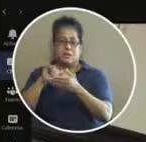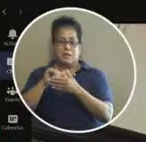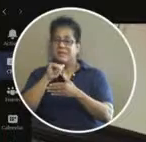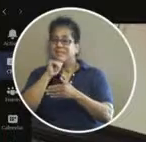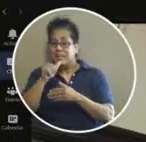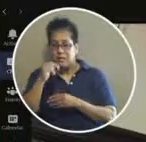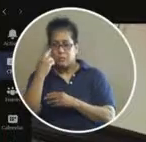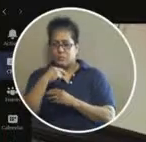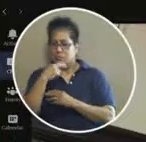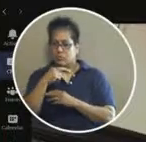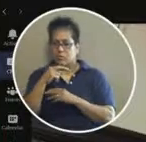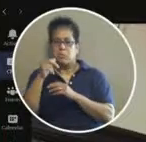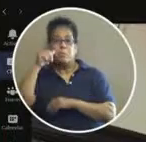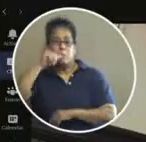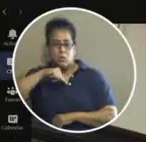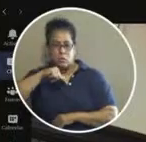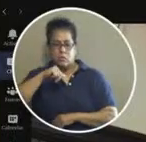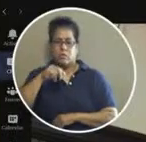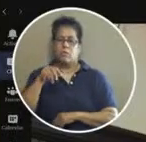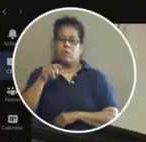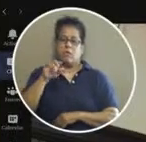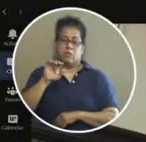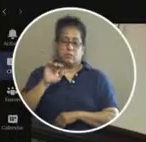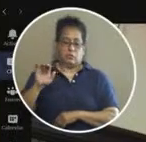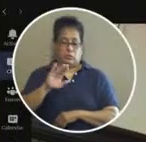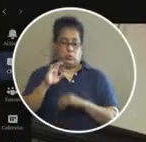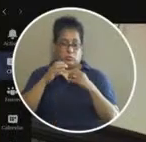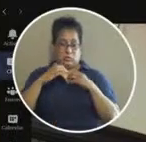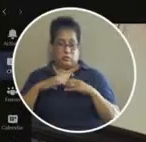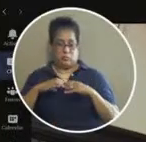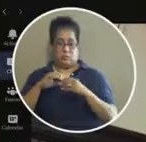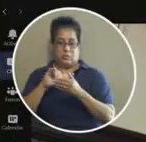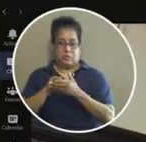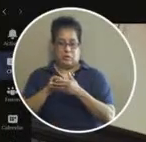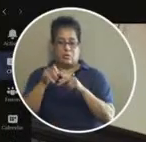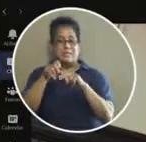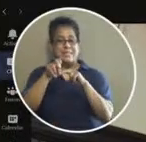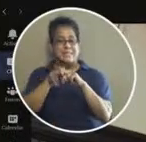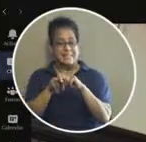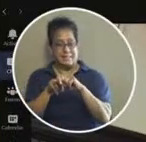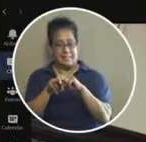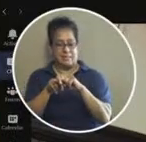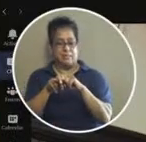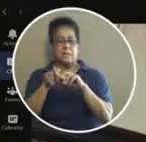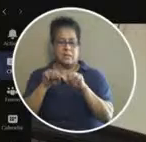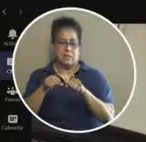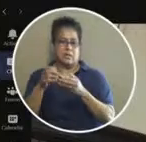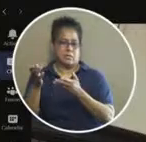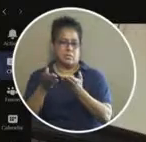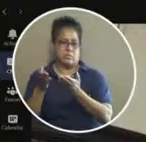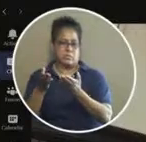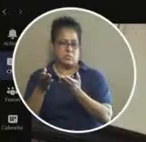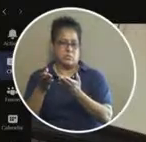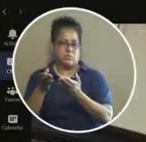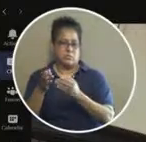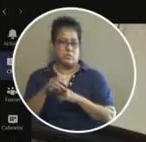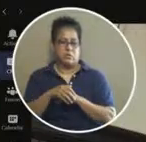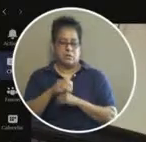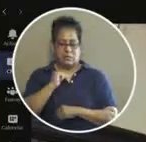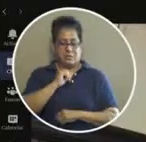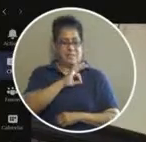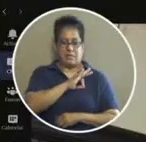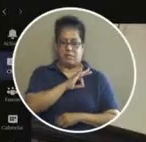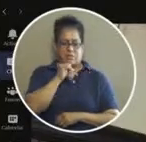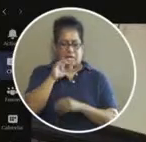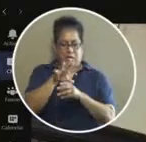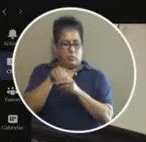not restaurants, only those customers who are seated may be serviced. Staff members